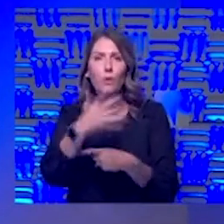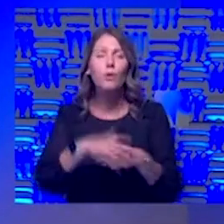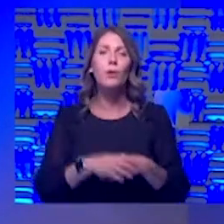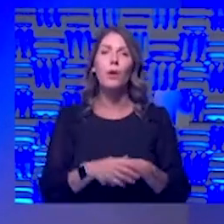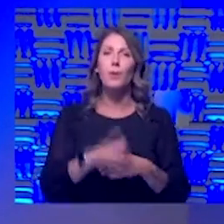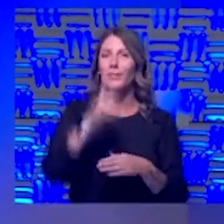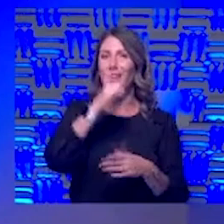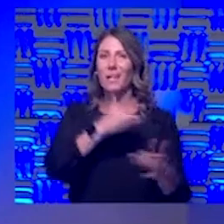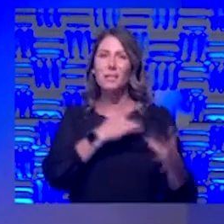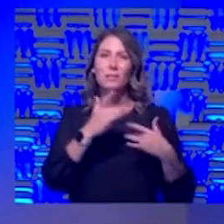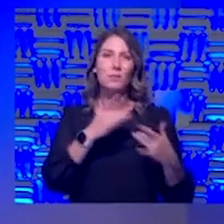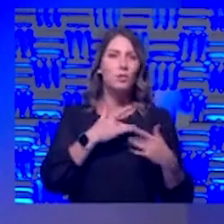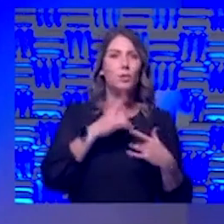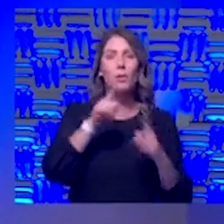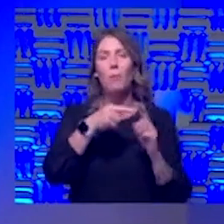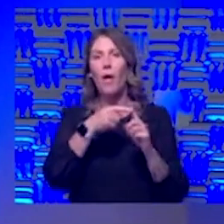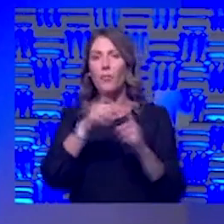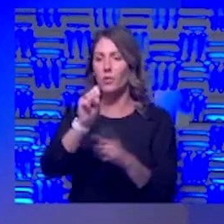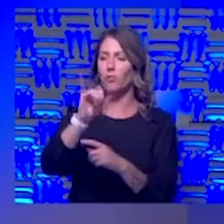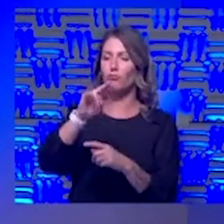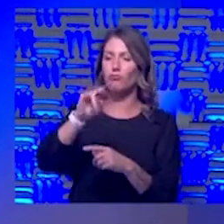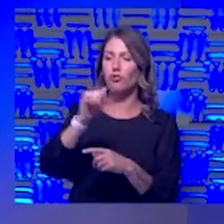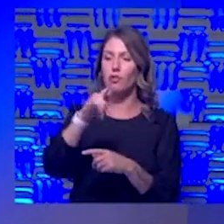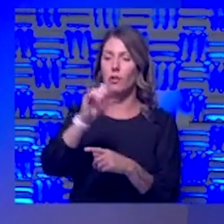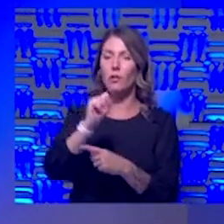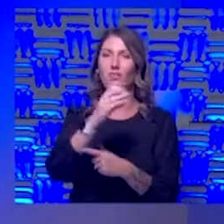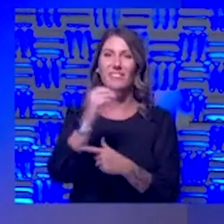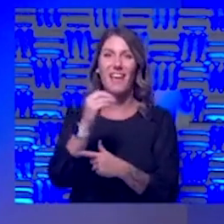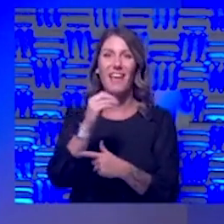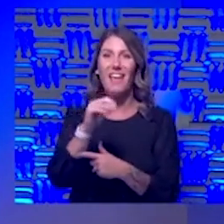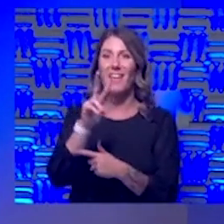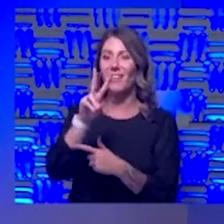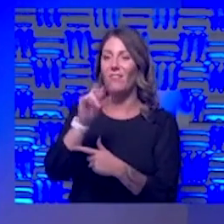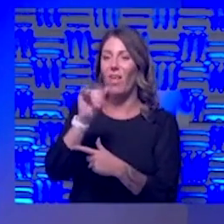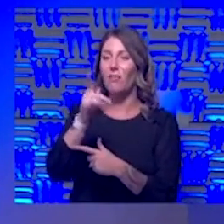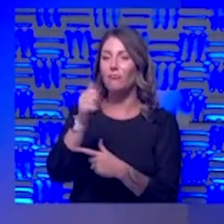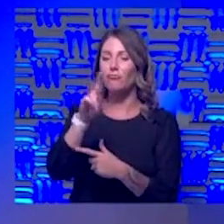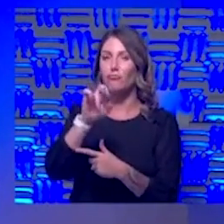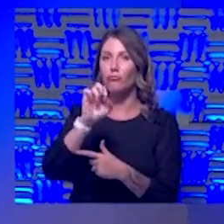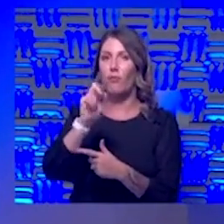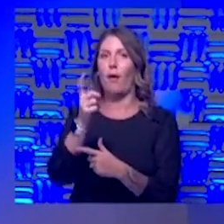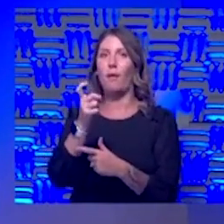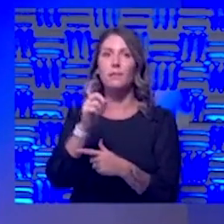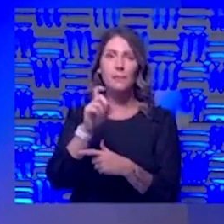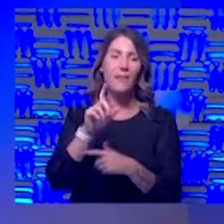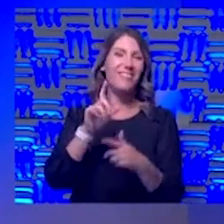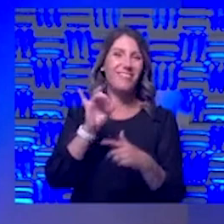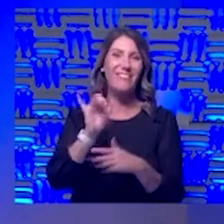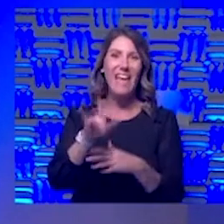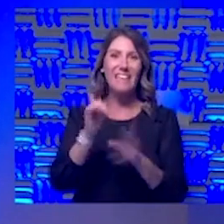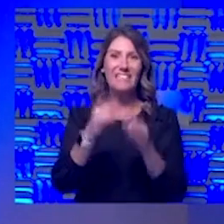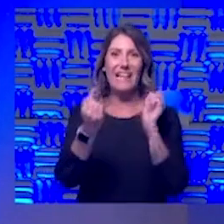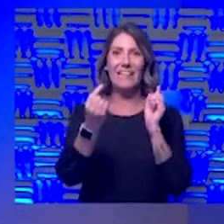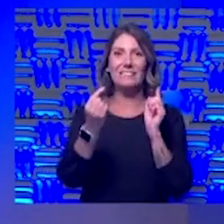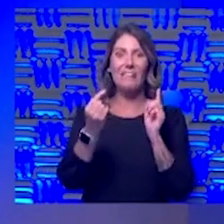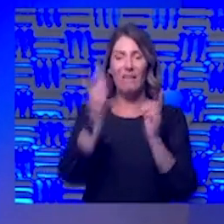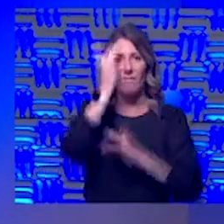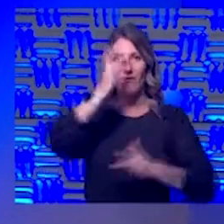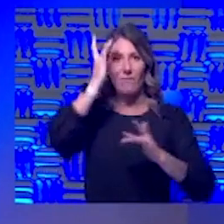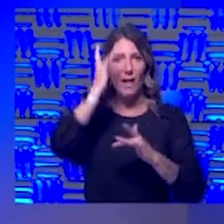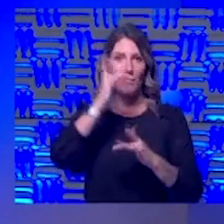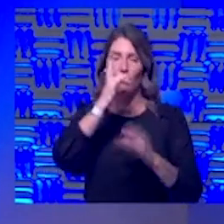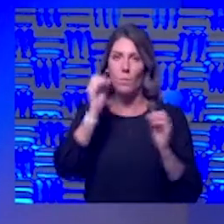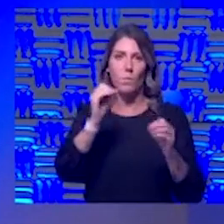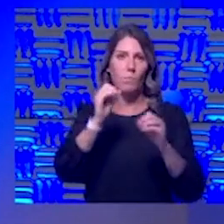too concerned about the shingles and the Valtrex. Mm-hmm. The Valtrex is an antiviral. Again, that will not offer any protection against COVID, though we